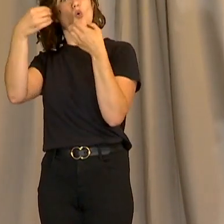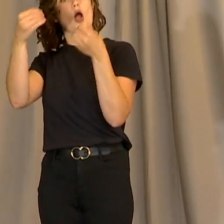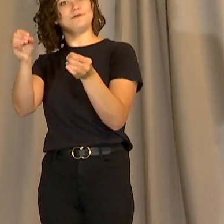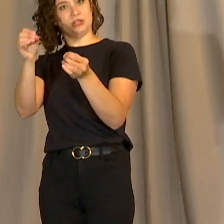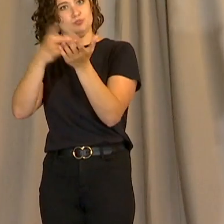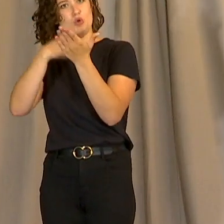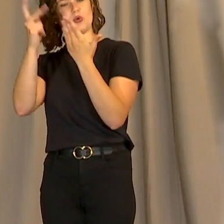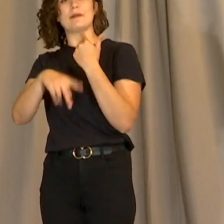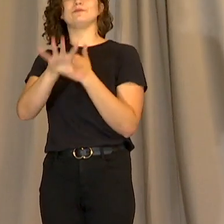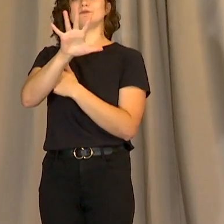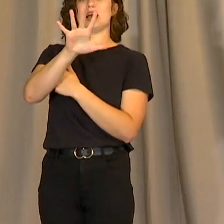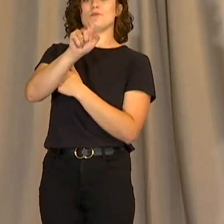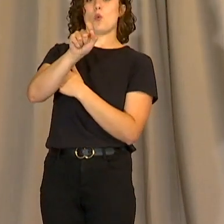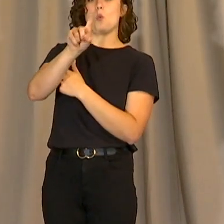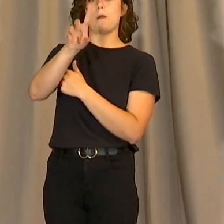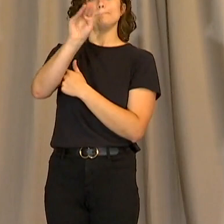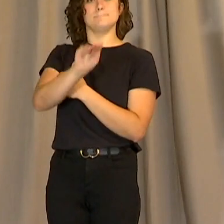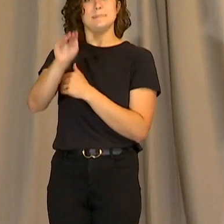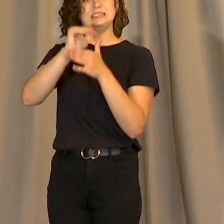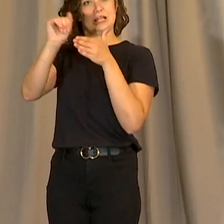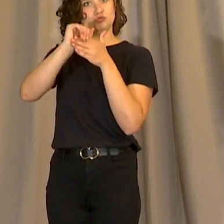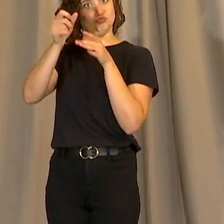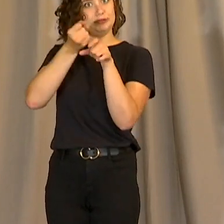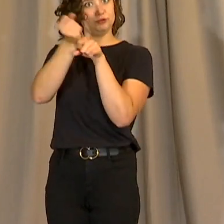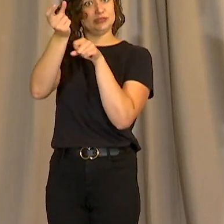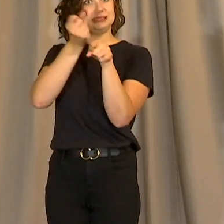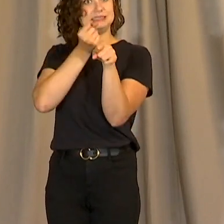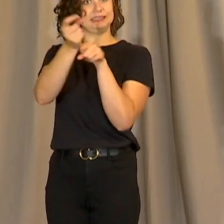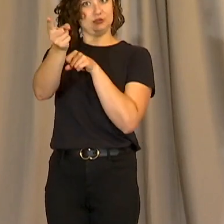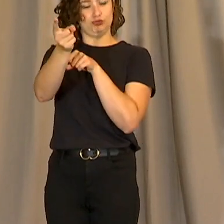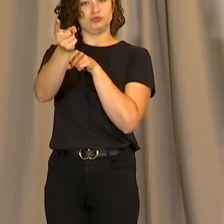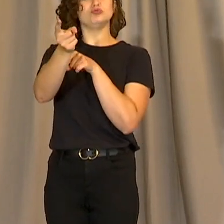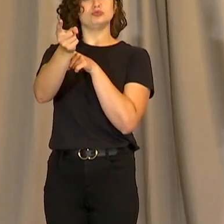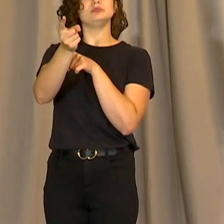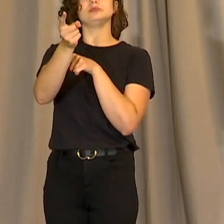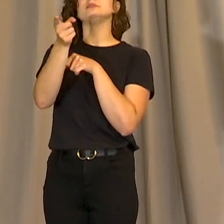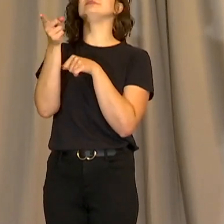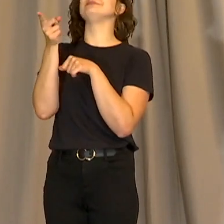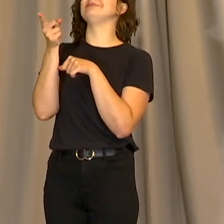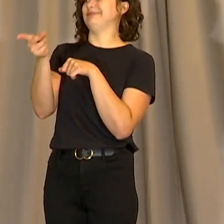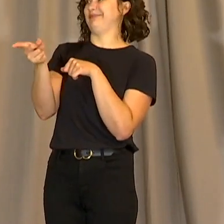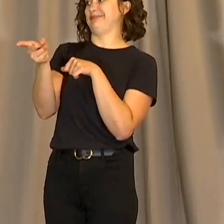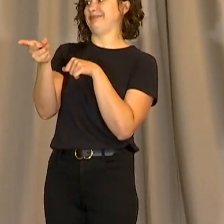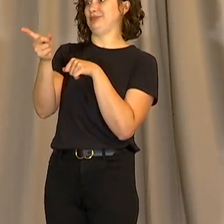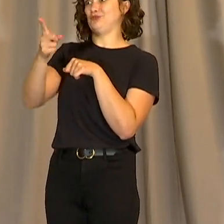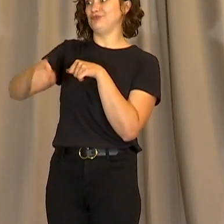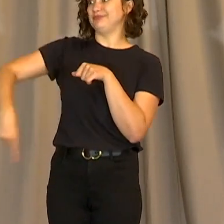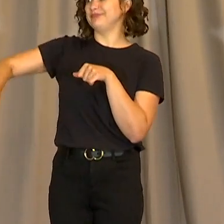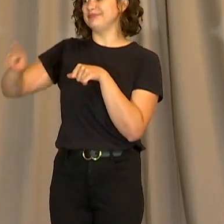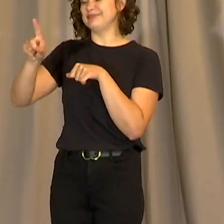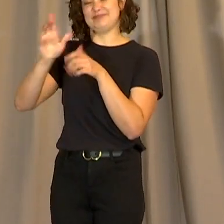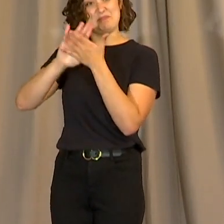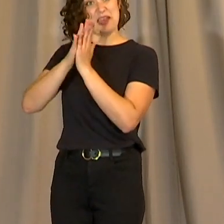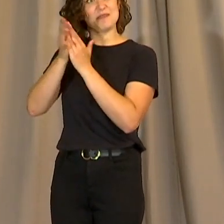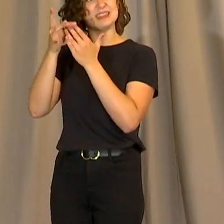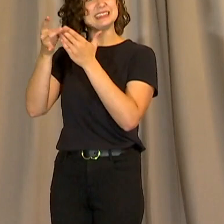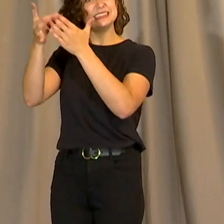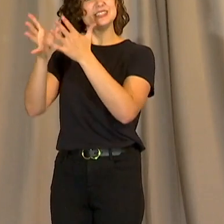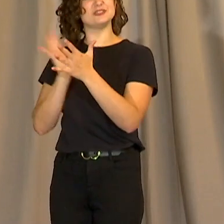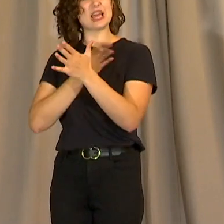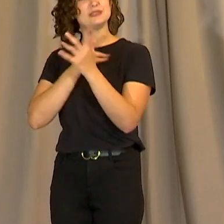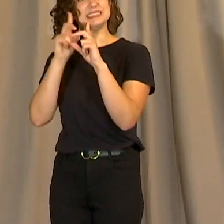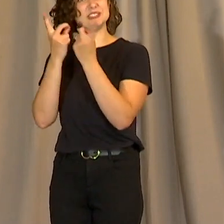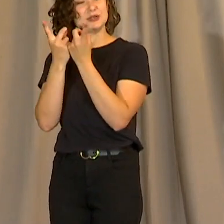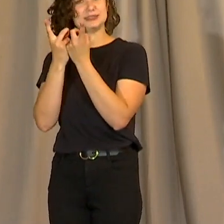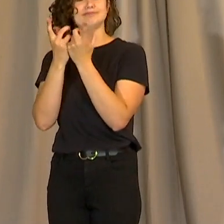year. And they will become the leaders in our district. And so we call